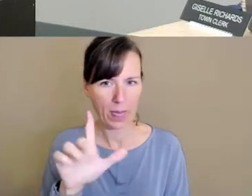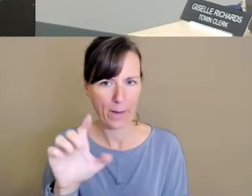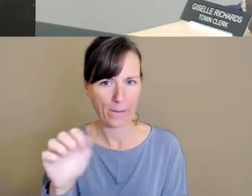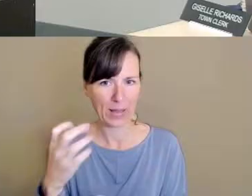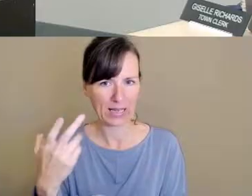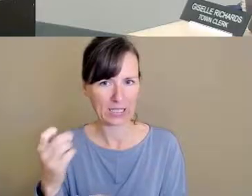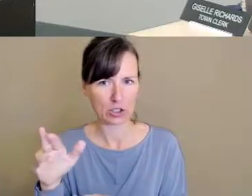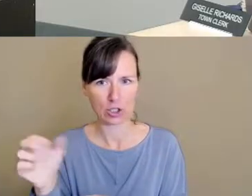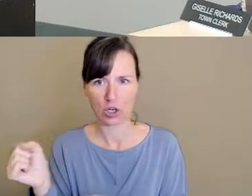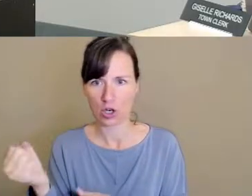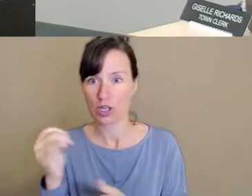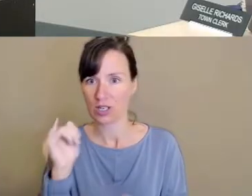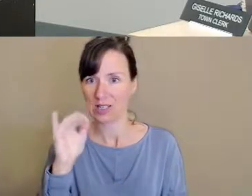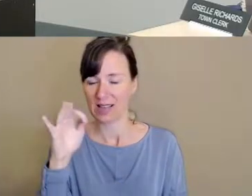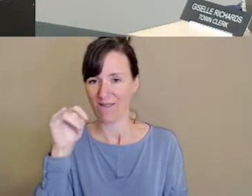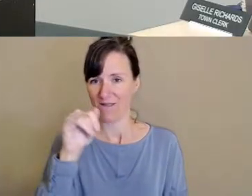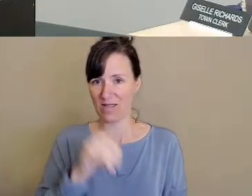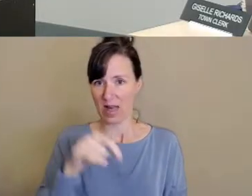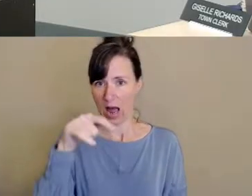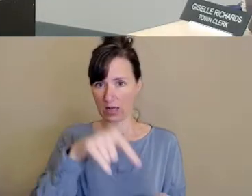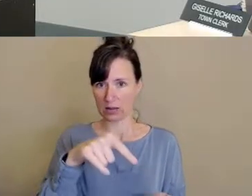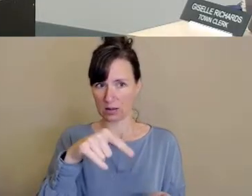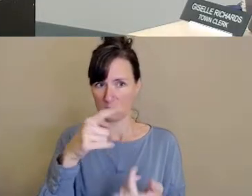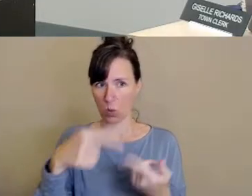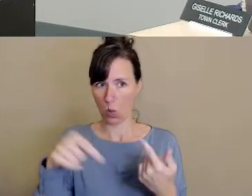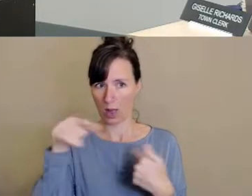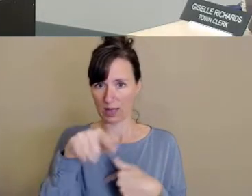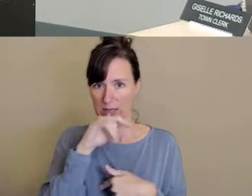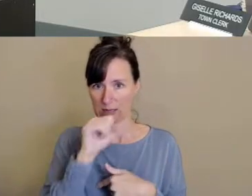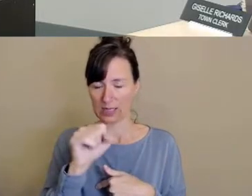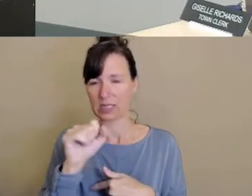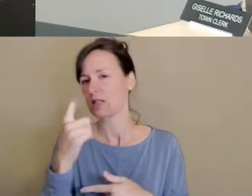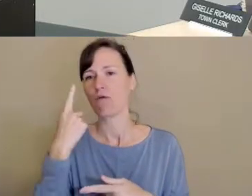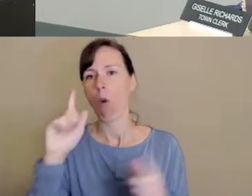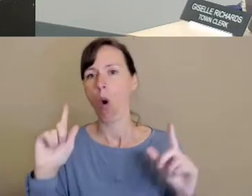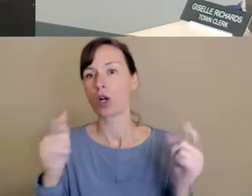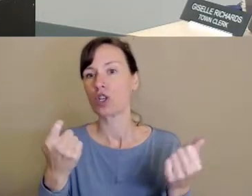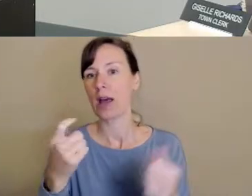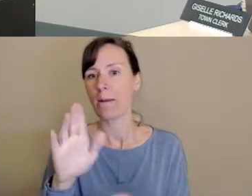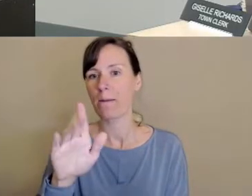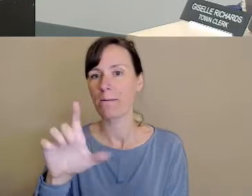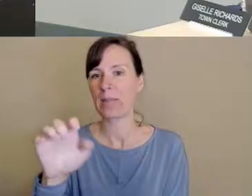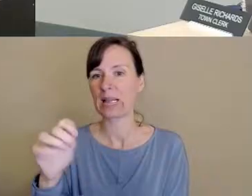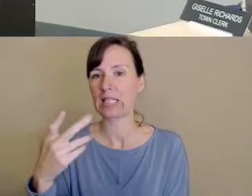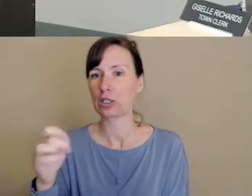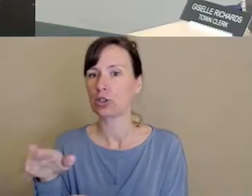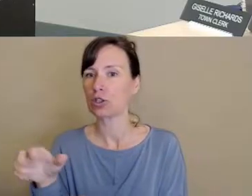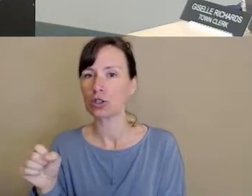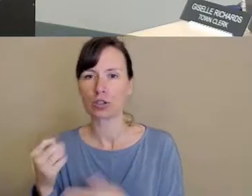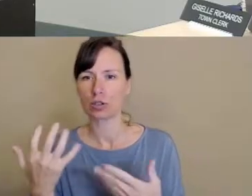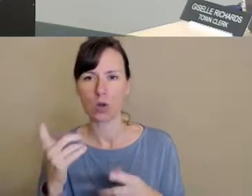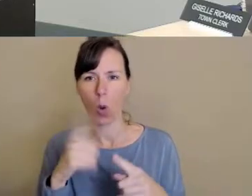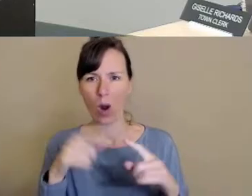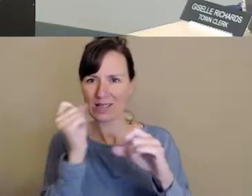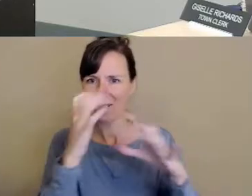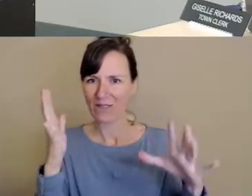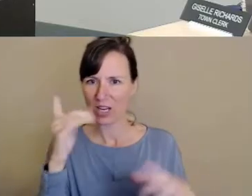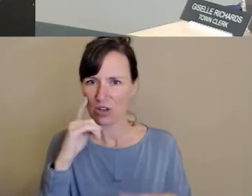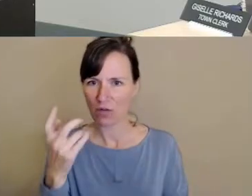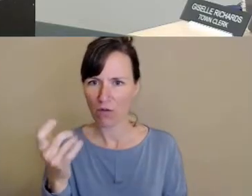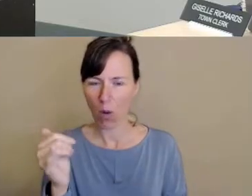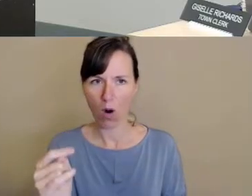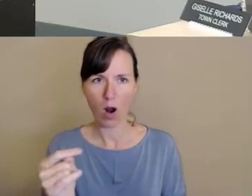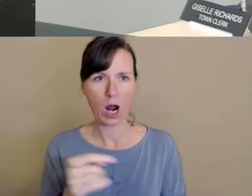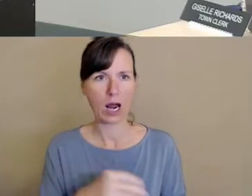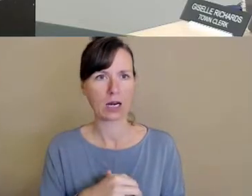if that's what this is. If I understand that, for the gym bleachers, what's envisioned for the gym bleachers.